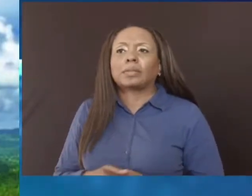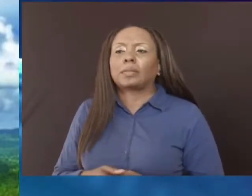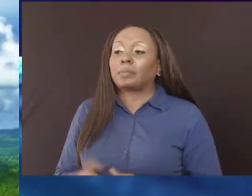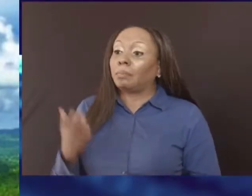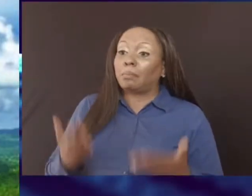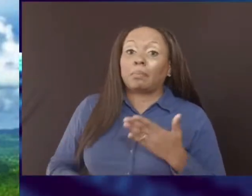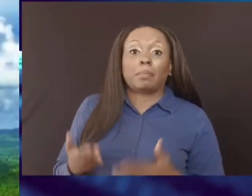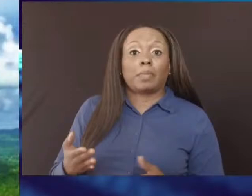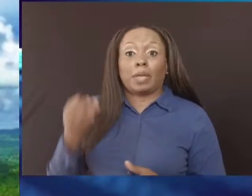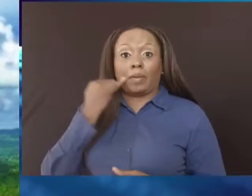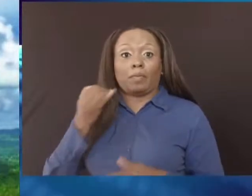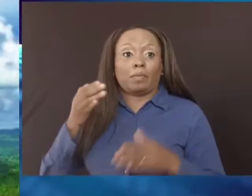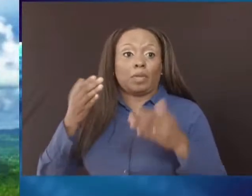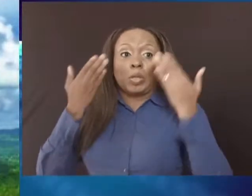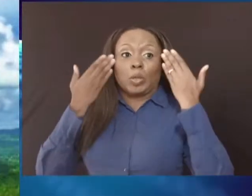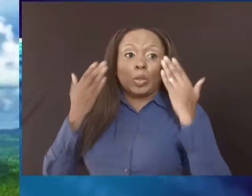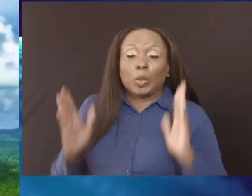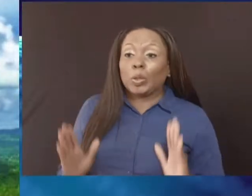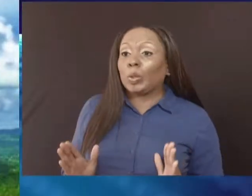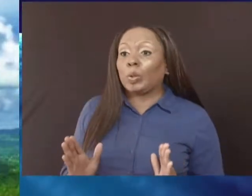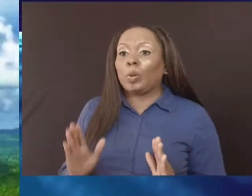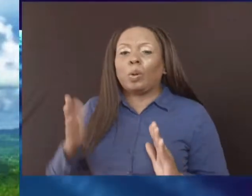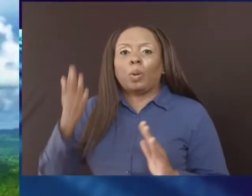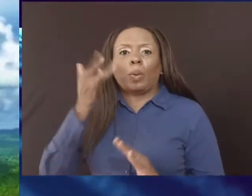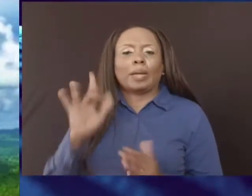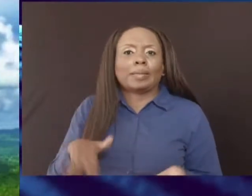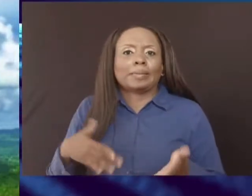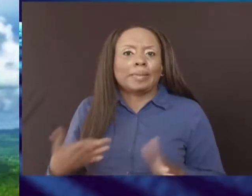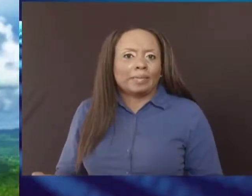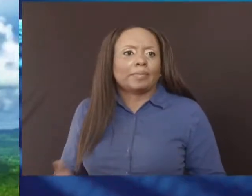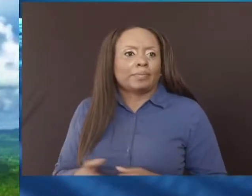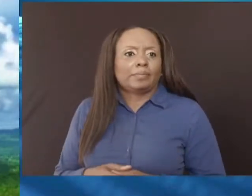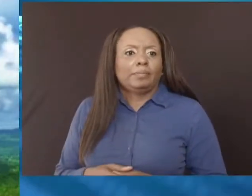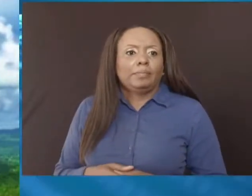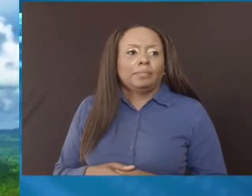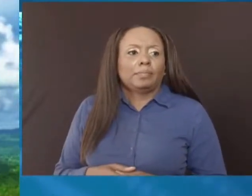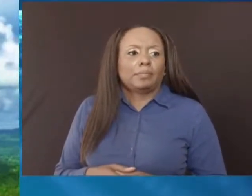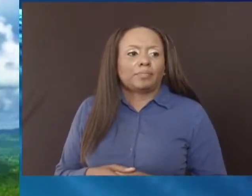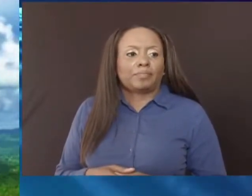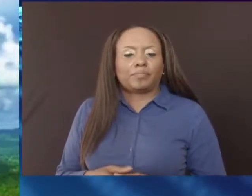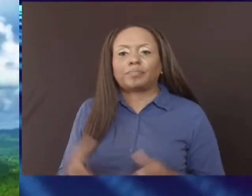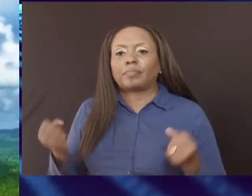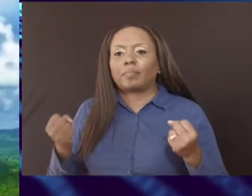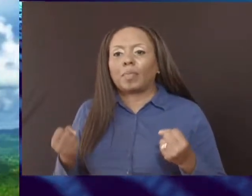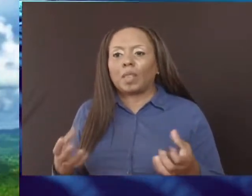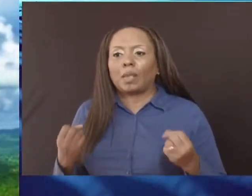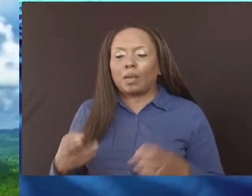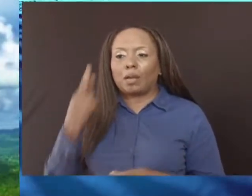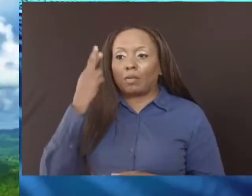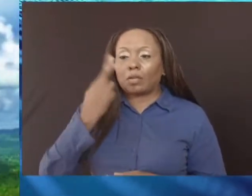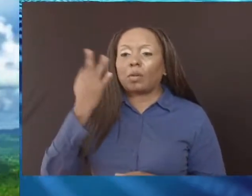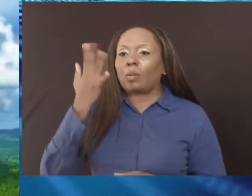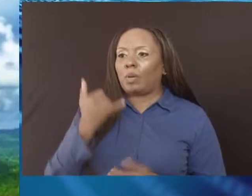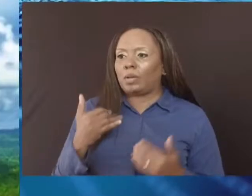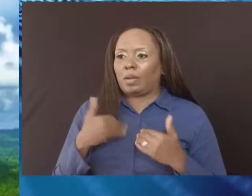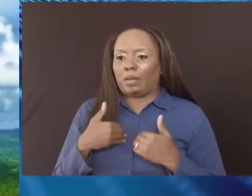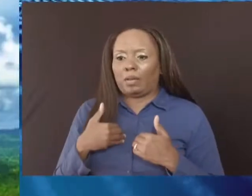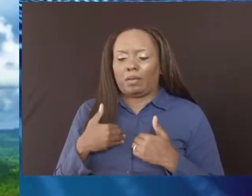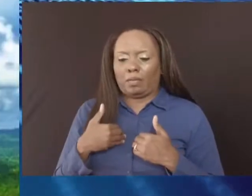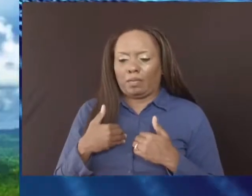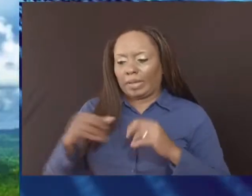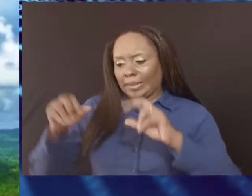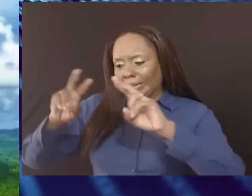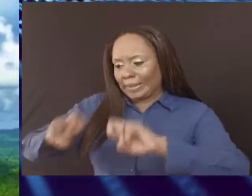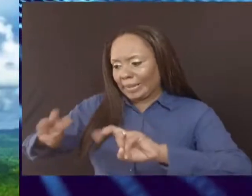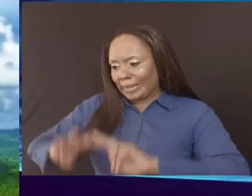not clearly understood, because there are many reasons why you may do a post-mortem. However, if it